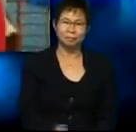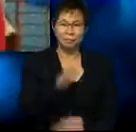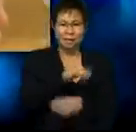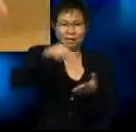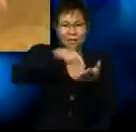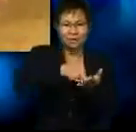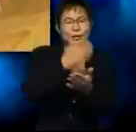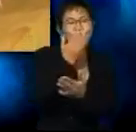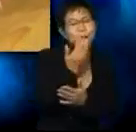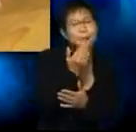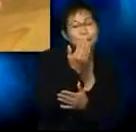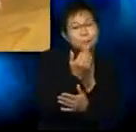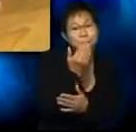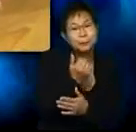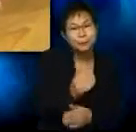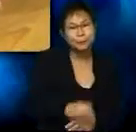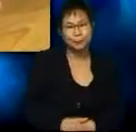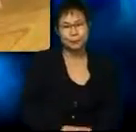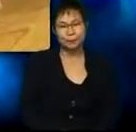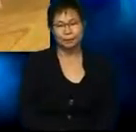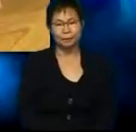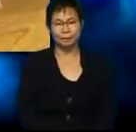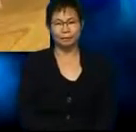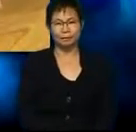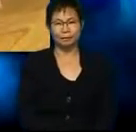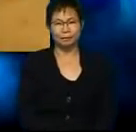and this is sugar.